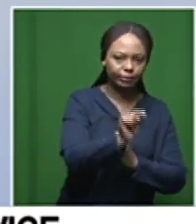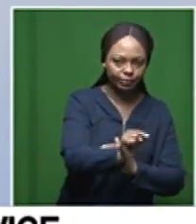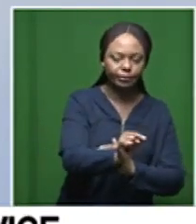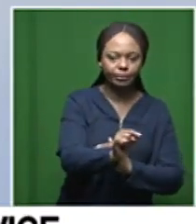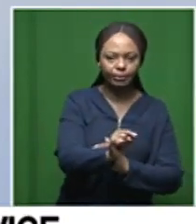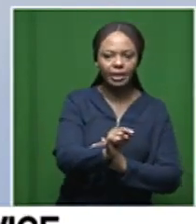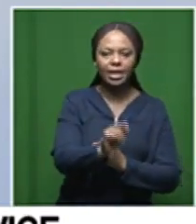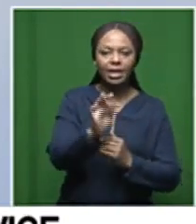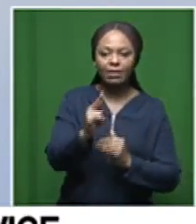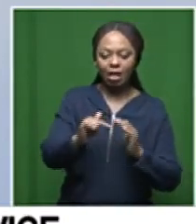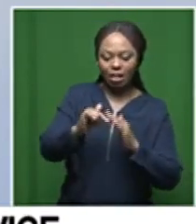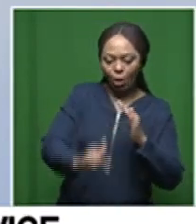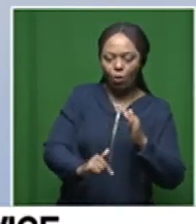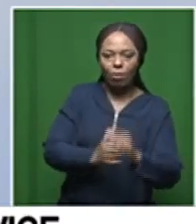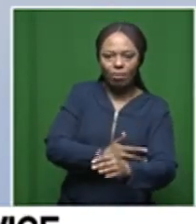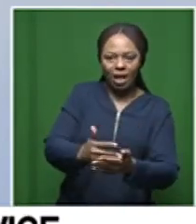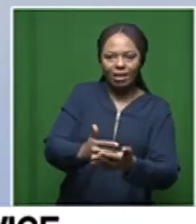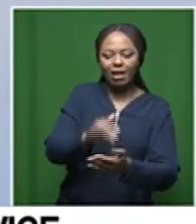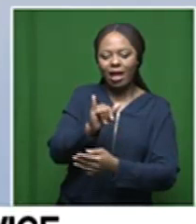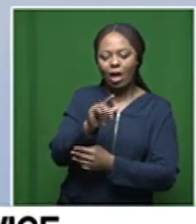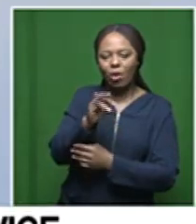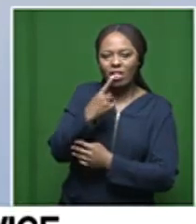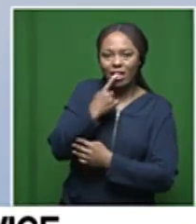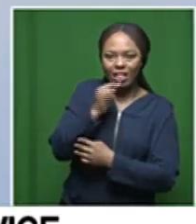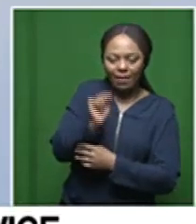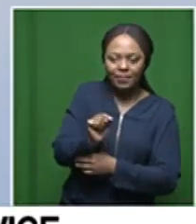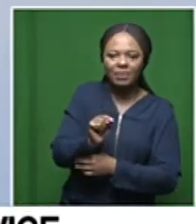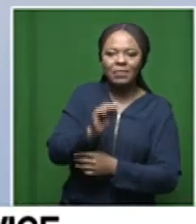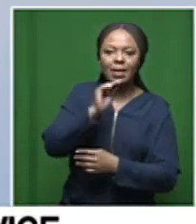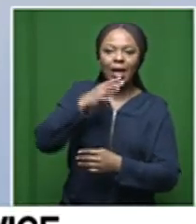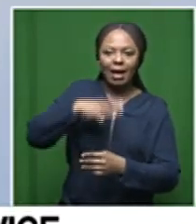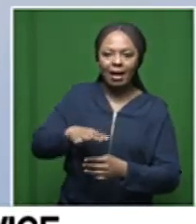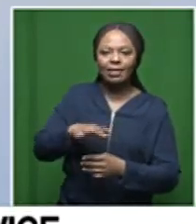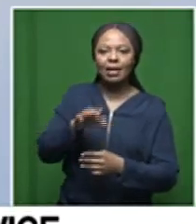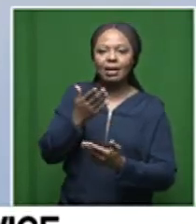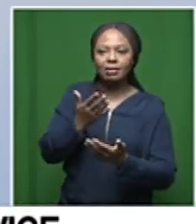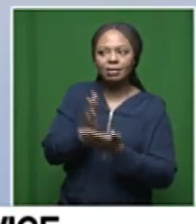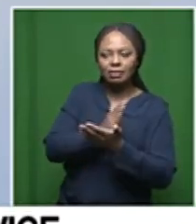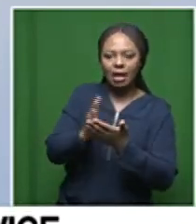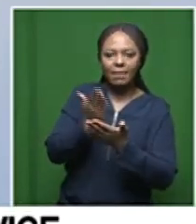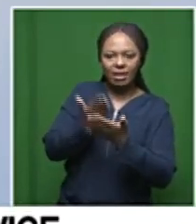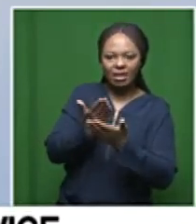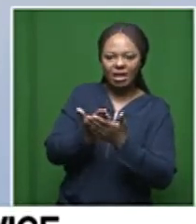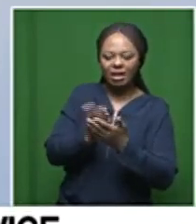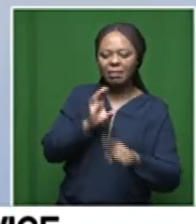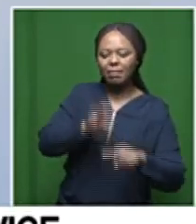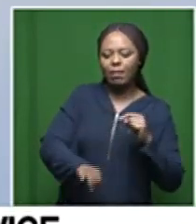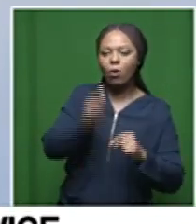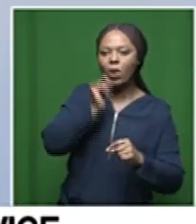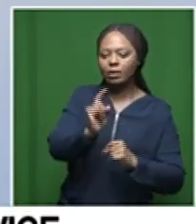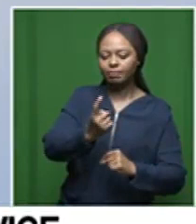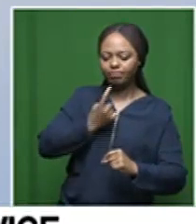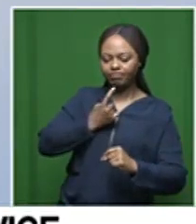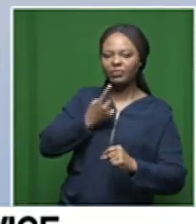their iron is low. So some of them would be having iron deficiency, which often then only gets picked up when they come